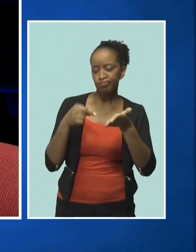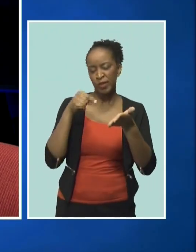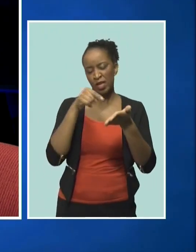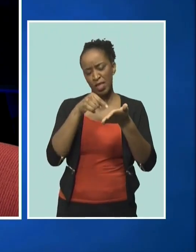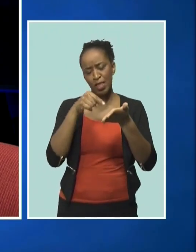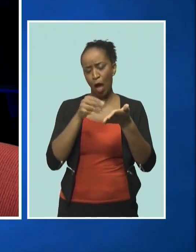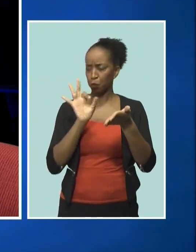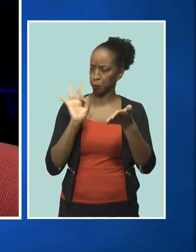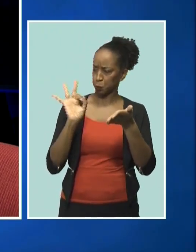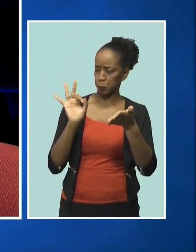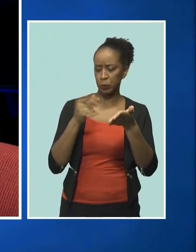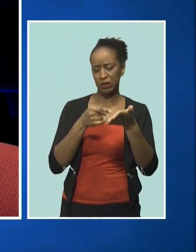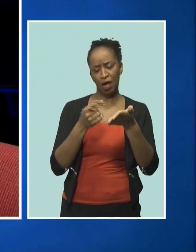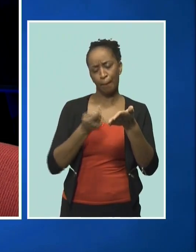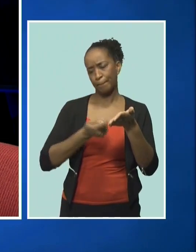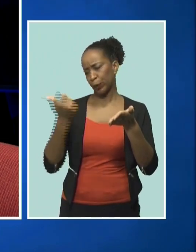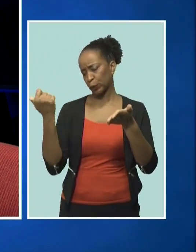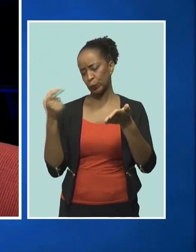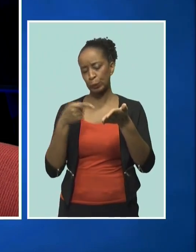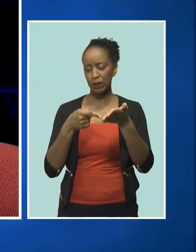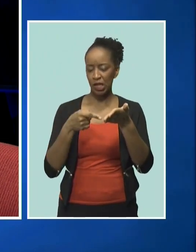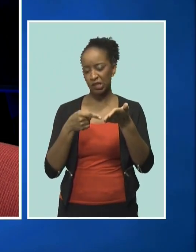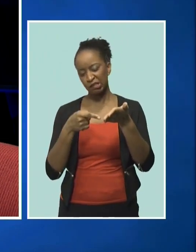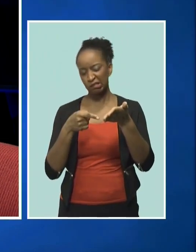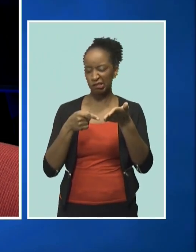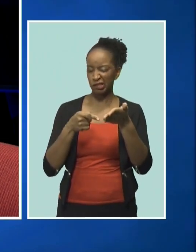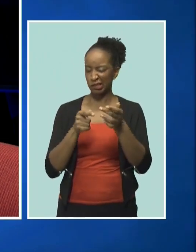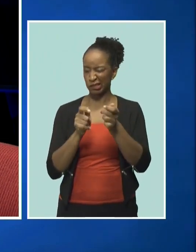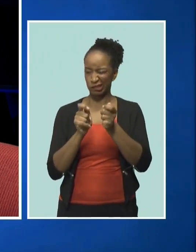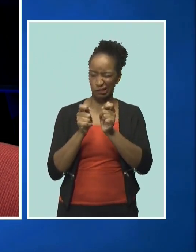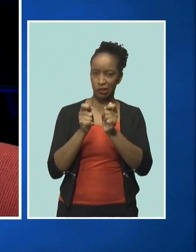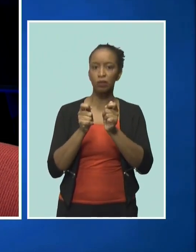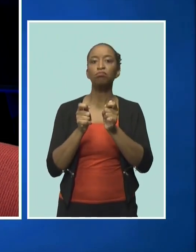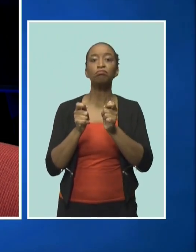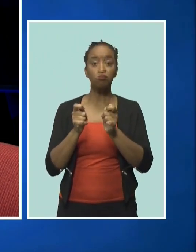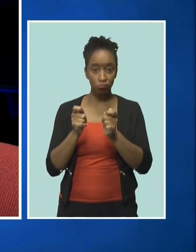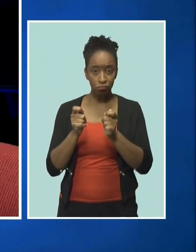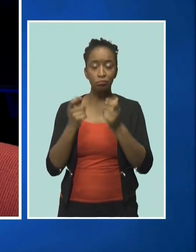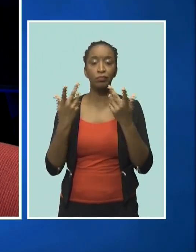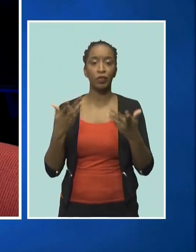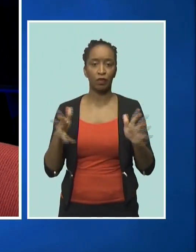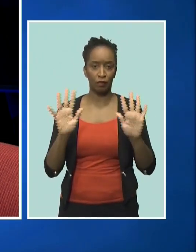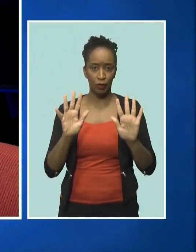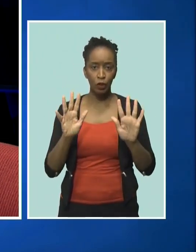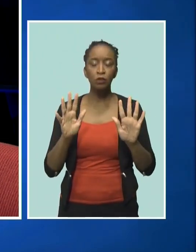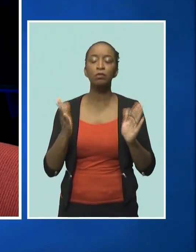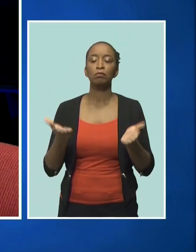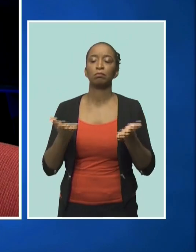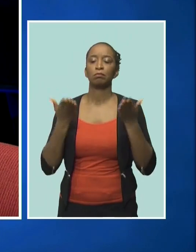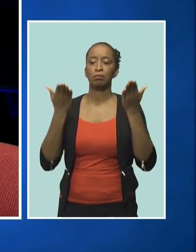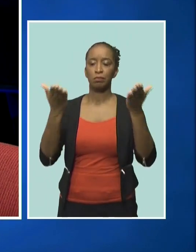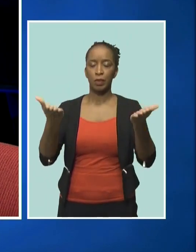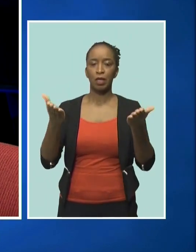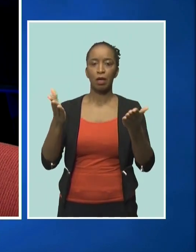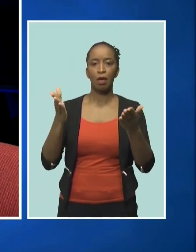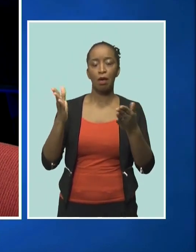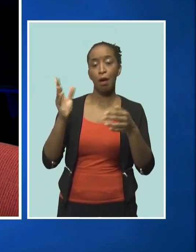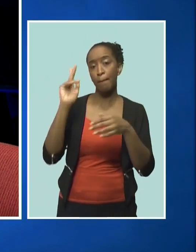change, and then go to their MPs and use them as